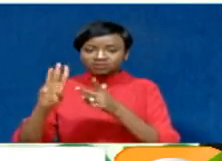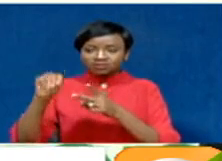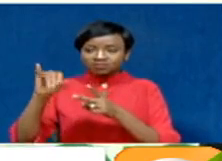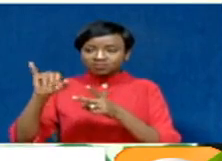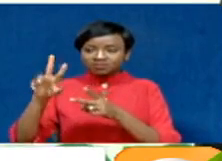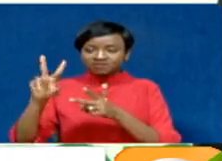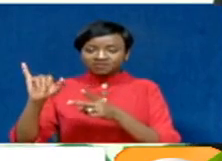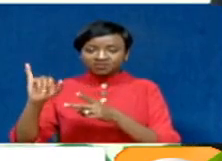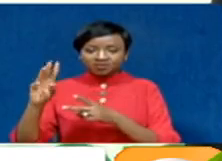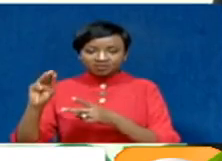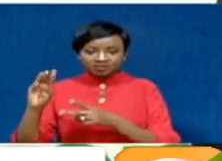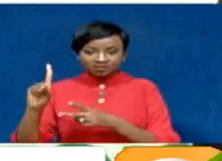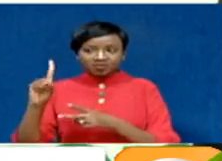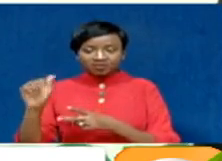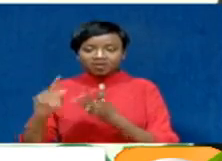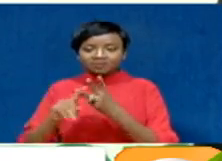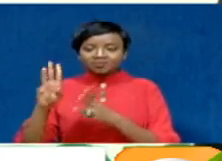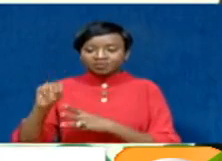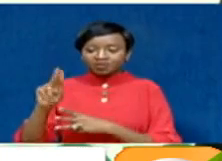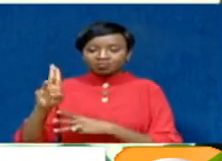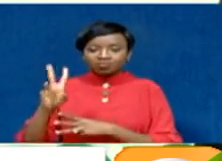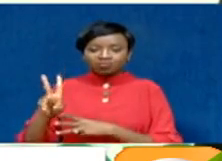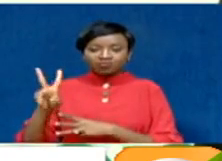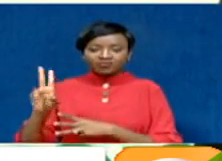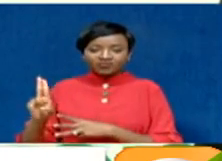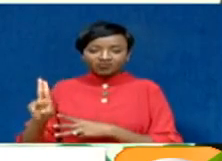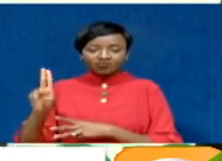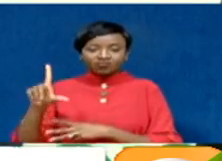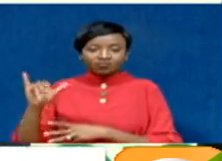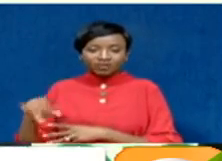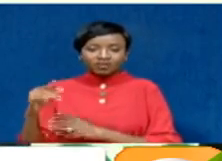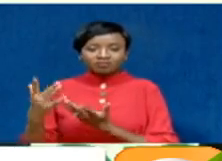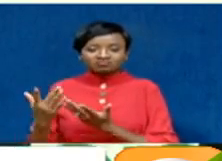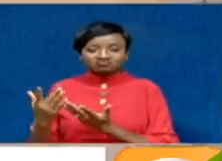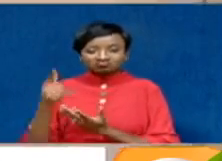and many projects alike, including Mvuli Gardens funded by CDC.